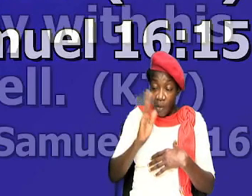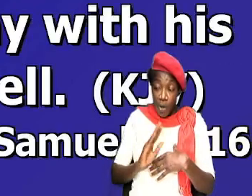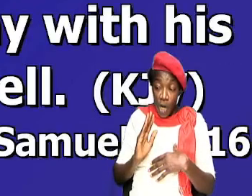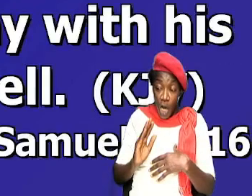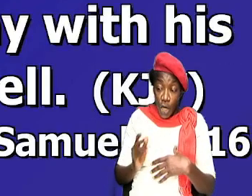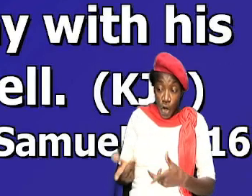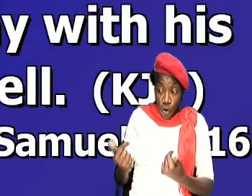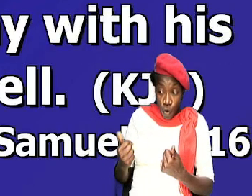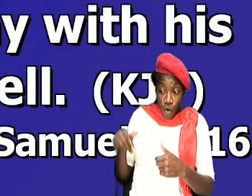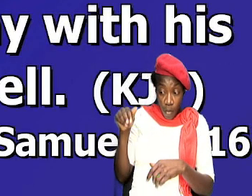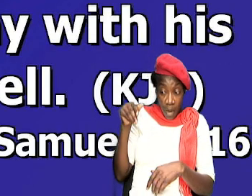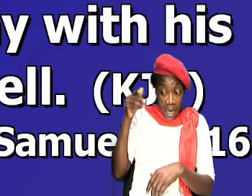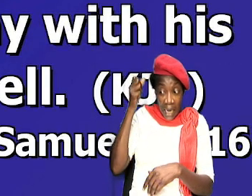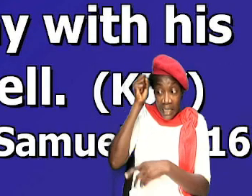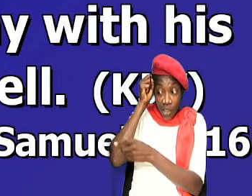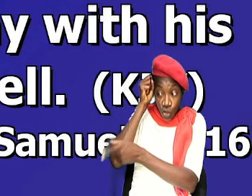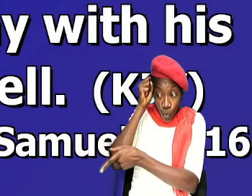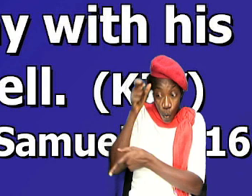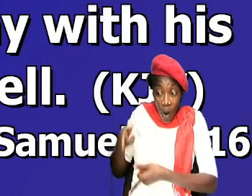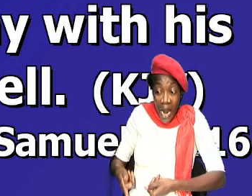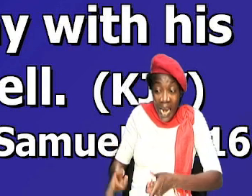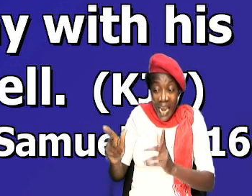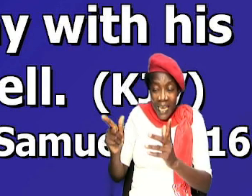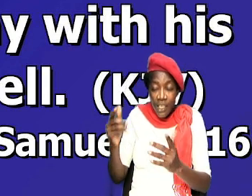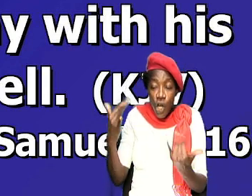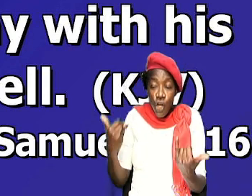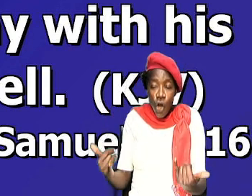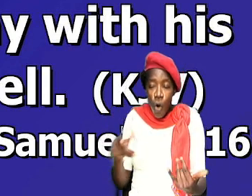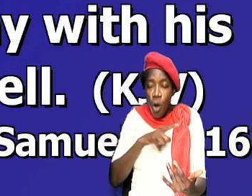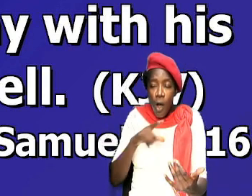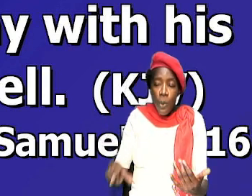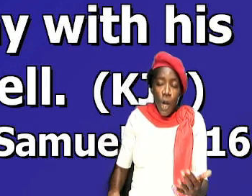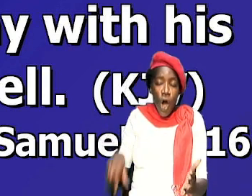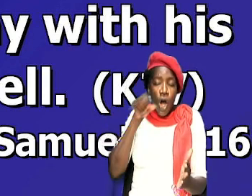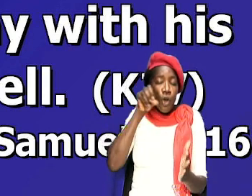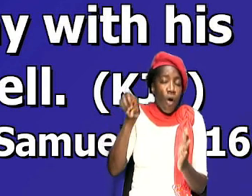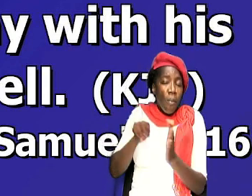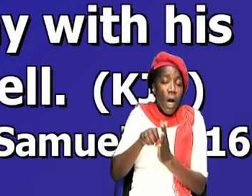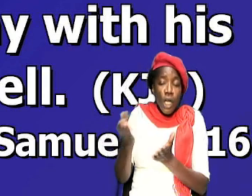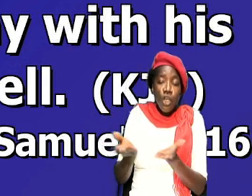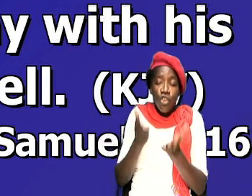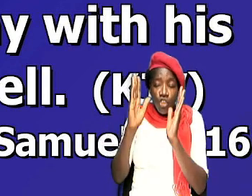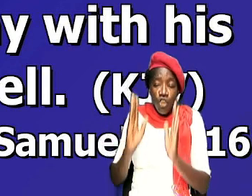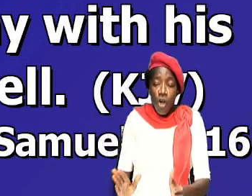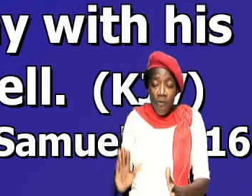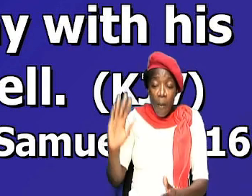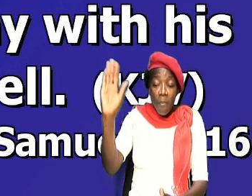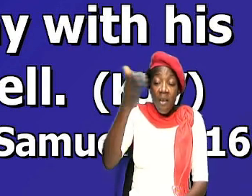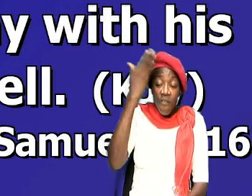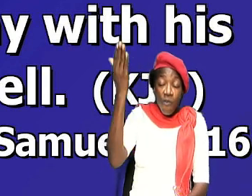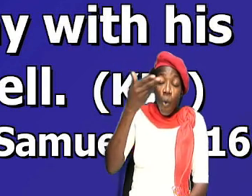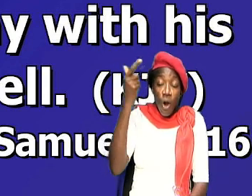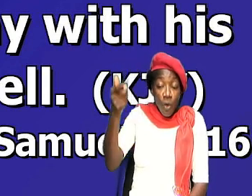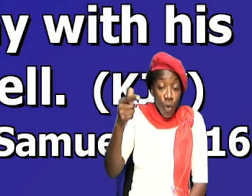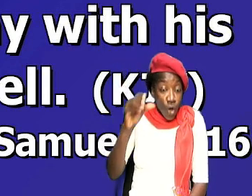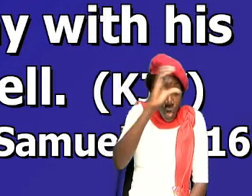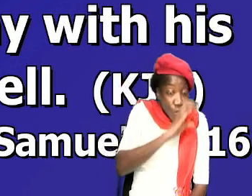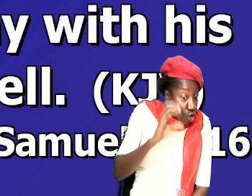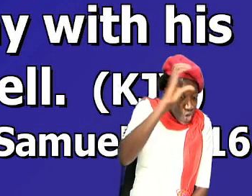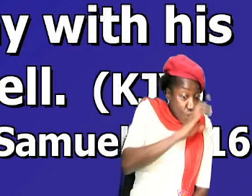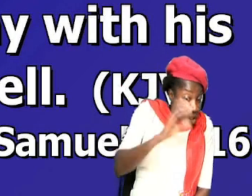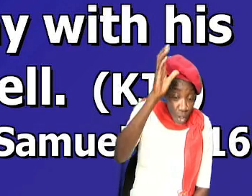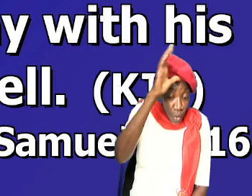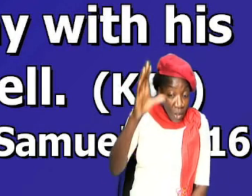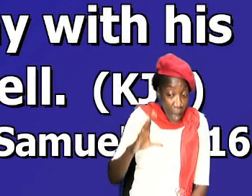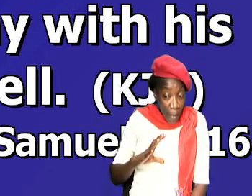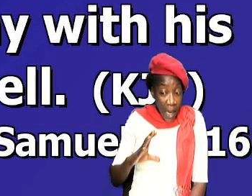Let, Almighty God, let now the Lord command thy servants, which are before thee, to seek out a man who is